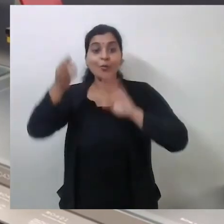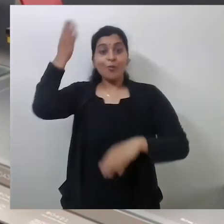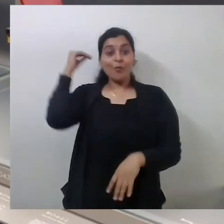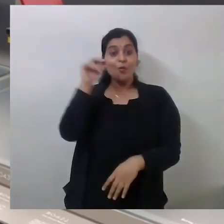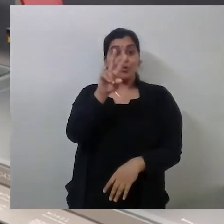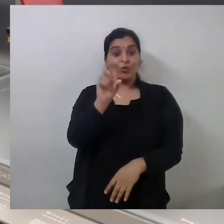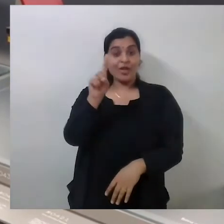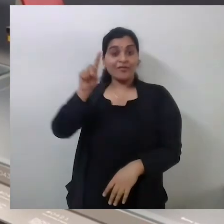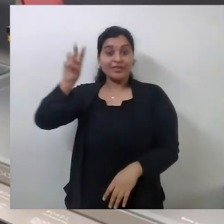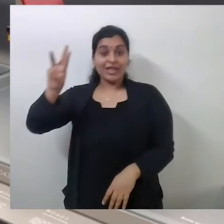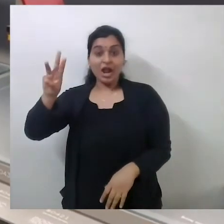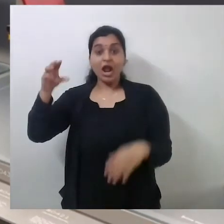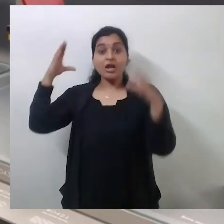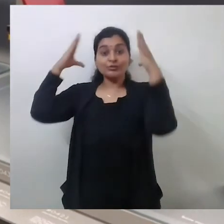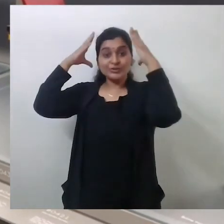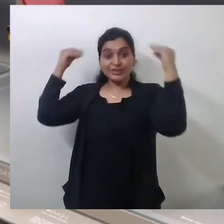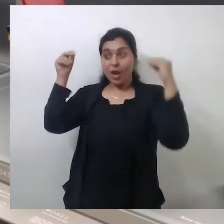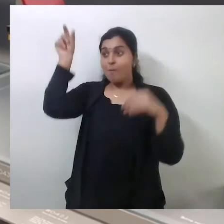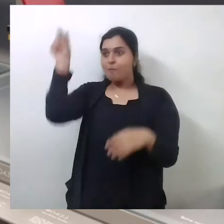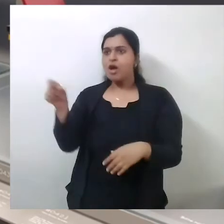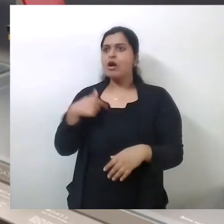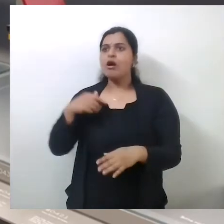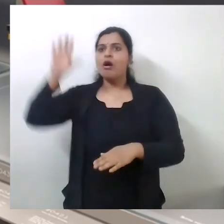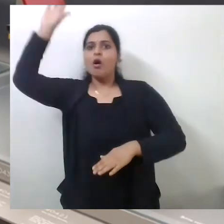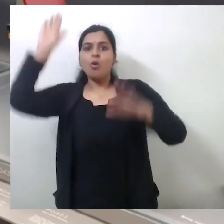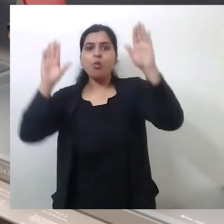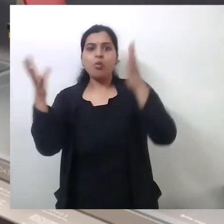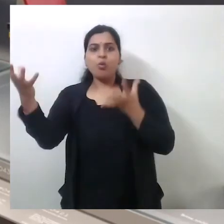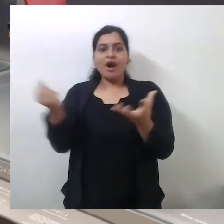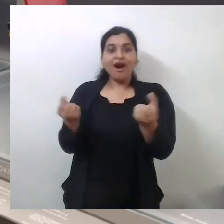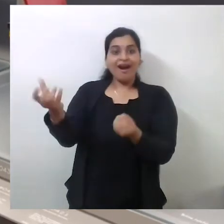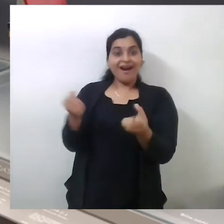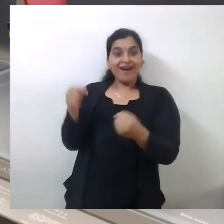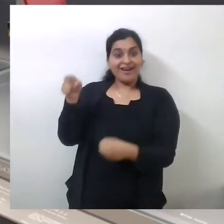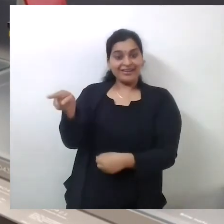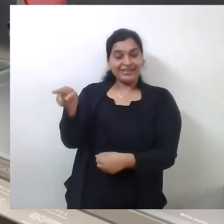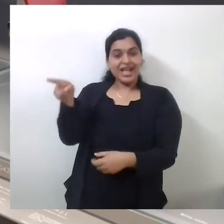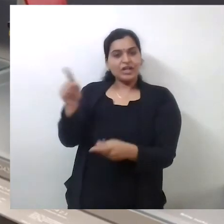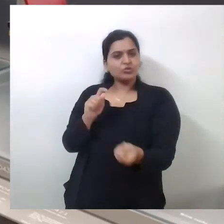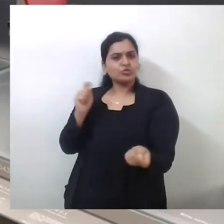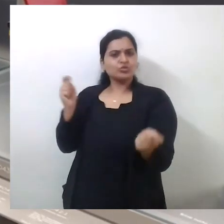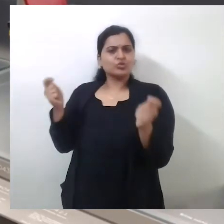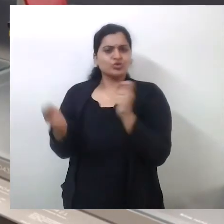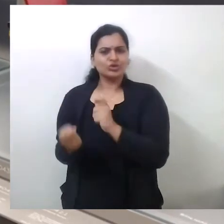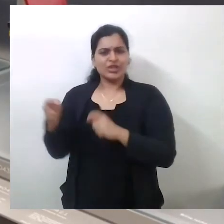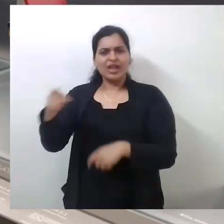was appraised by Dutch experts on restoration and Dutch furniture design, and they dated the chair